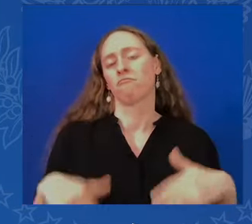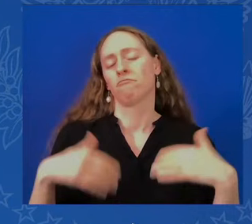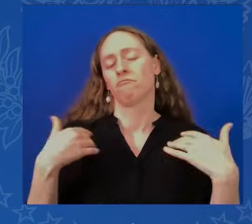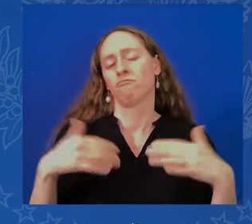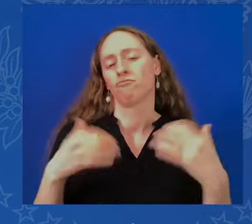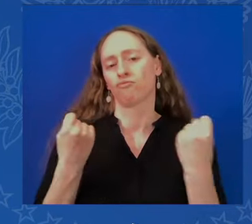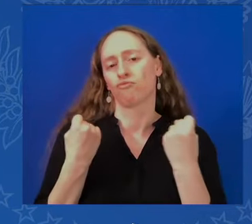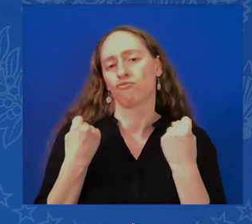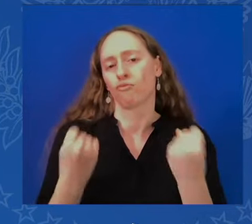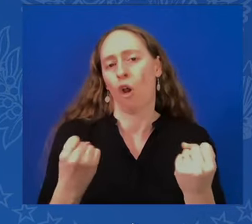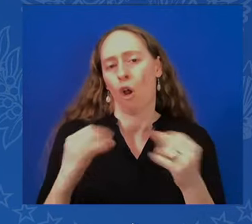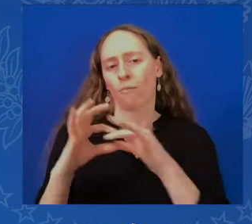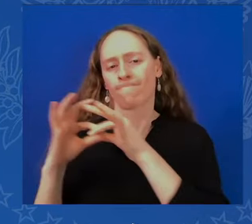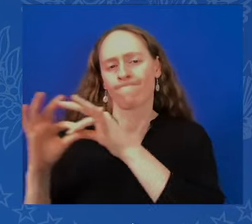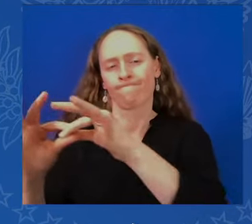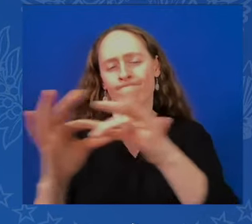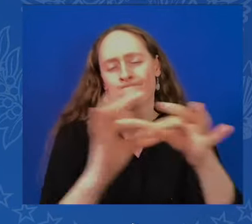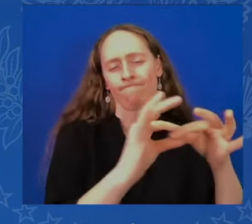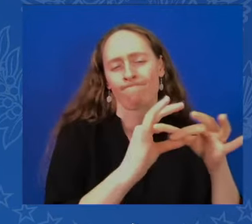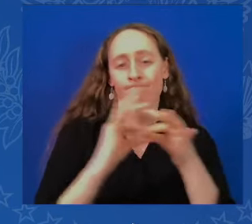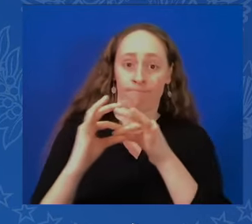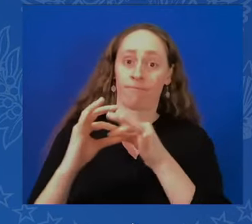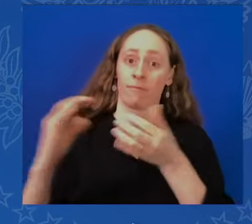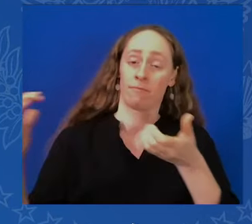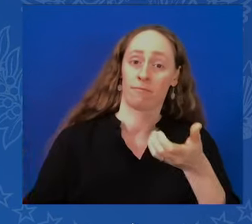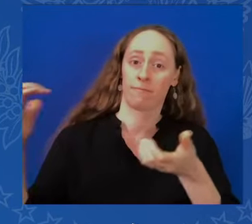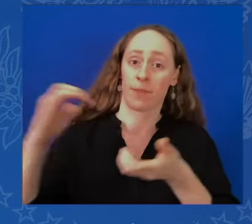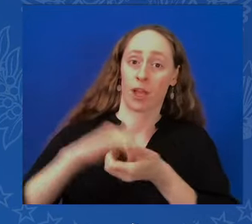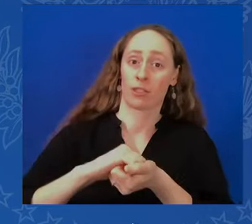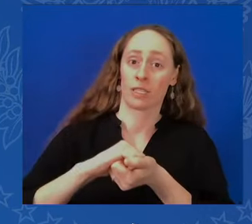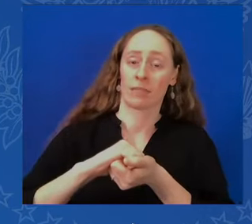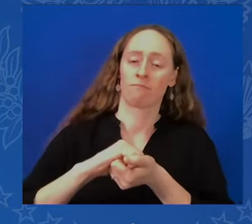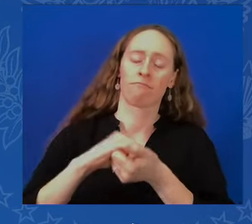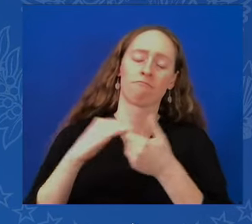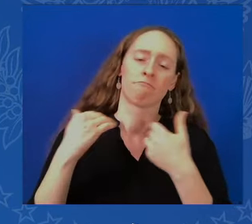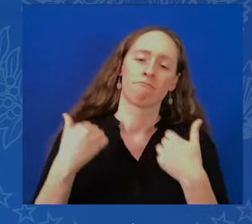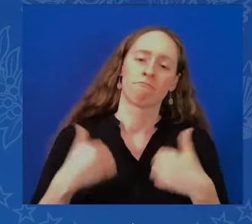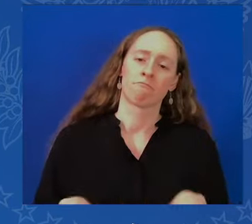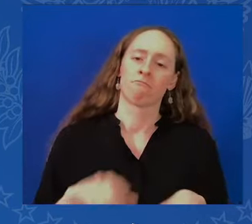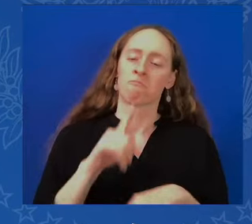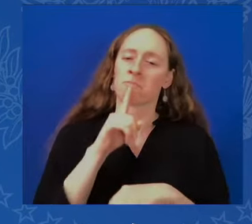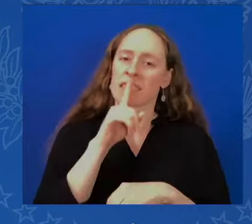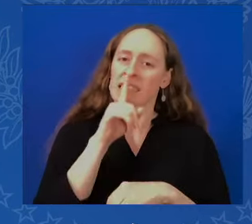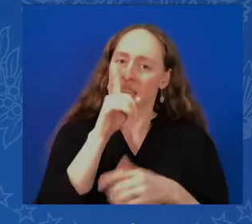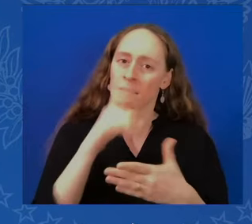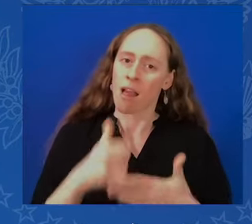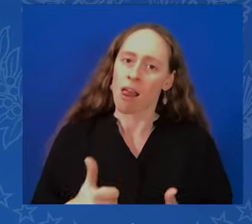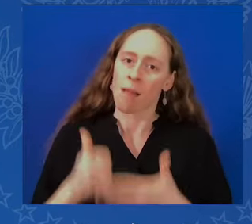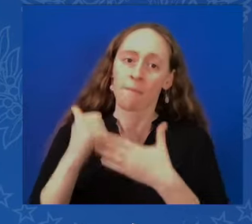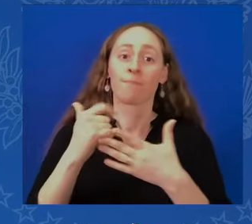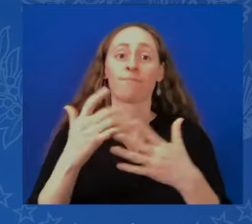And partnership will help us to rebuild the bridge and win this moment.